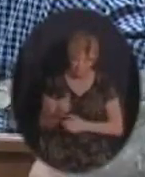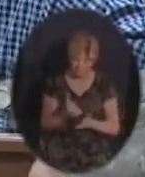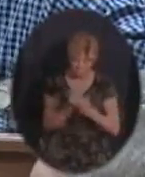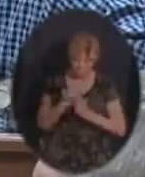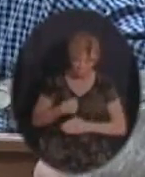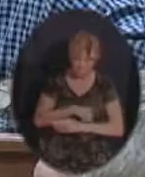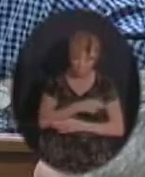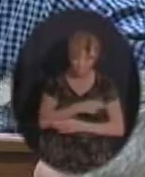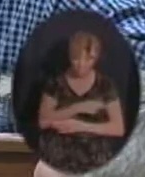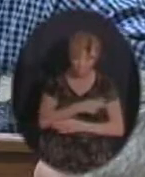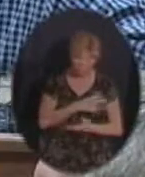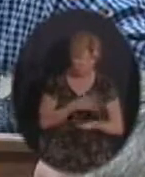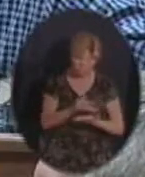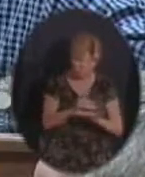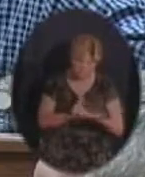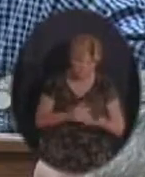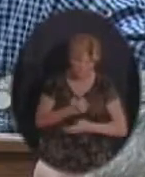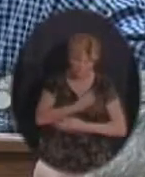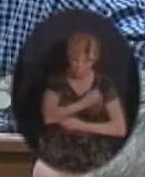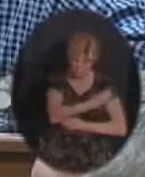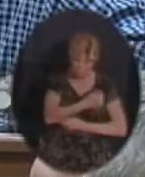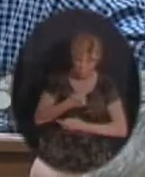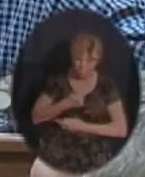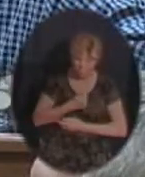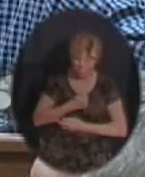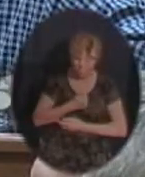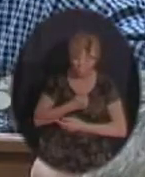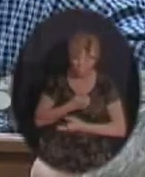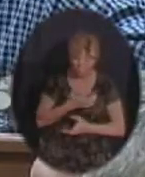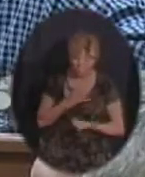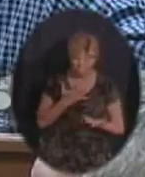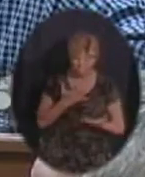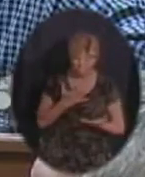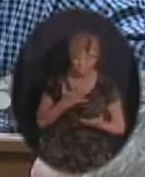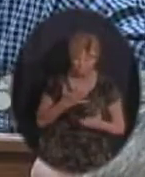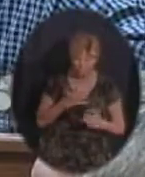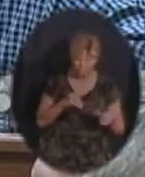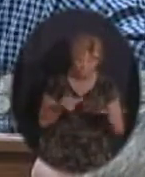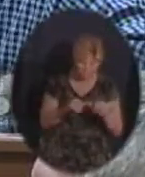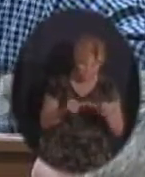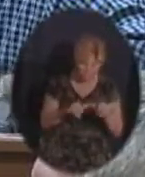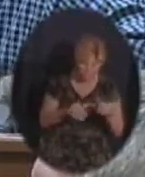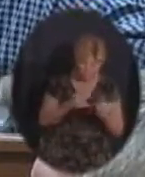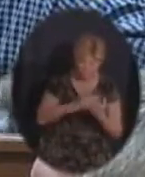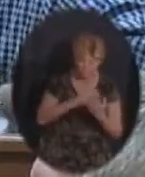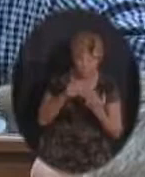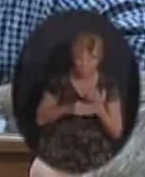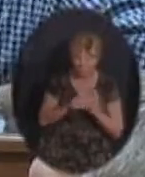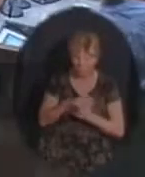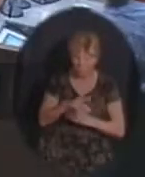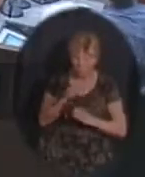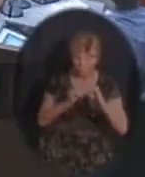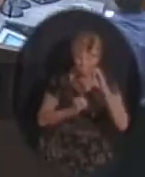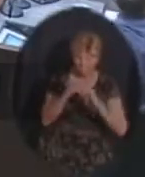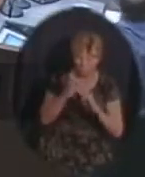do if approved, is sit down and look at the components of what that evaluation might look like.